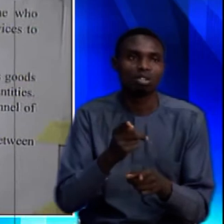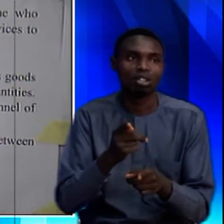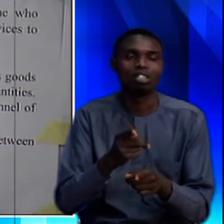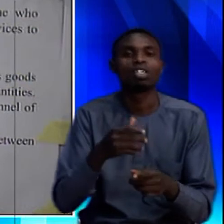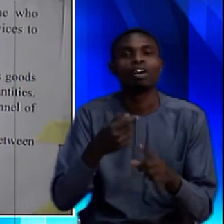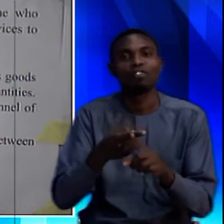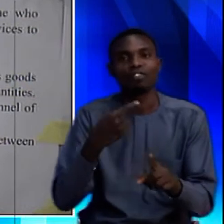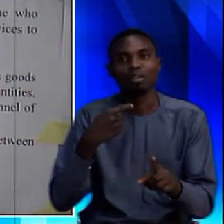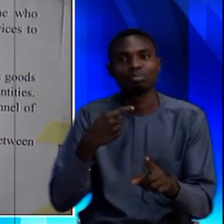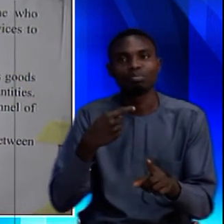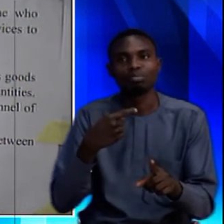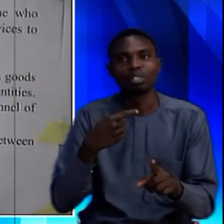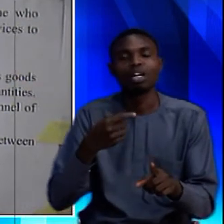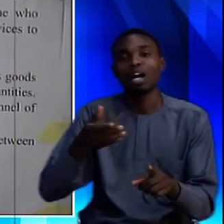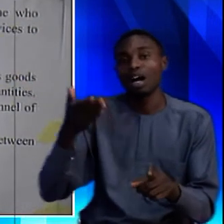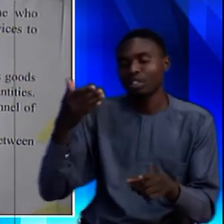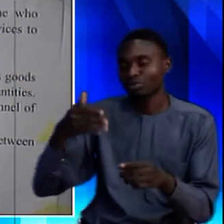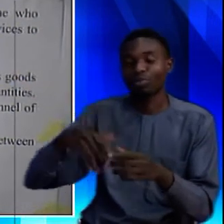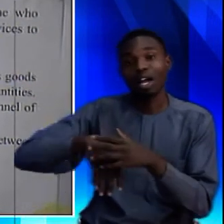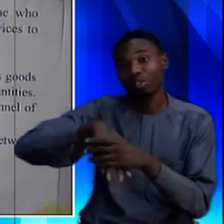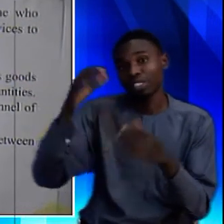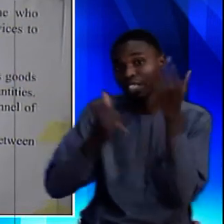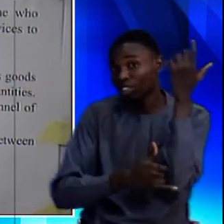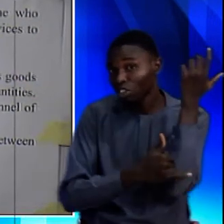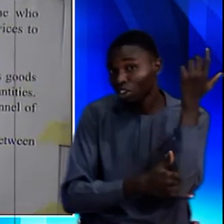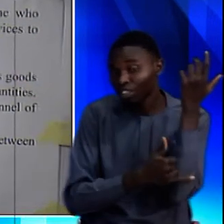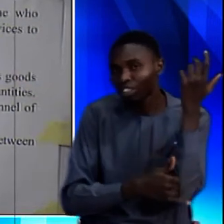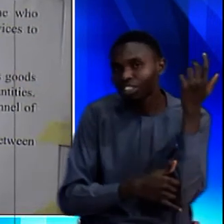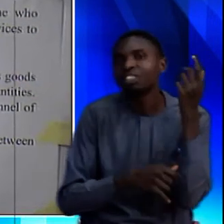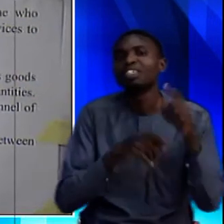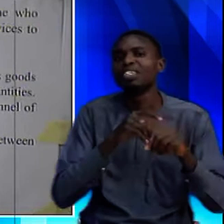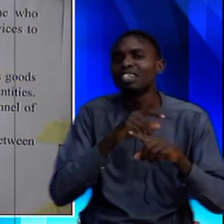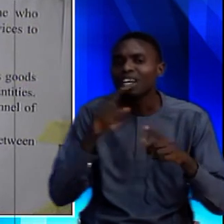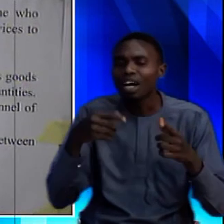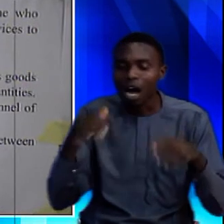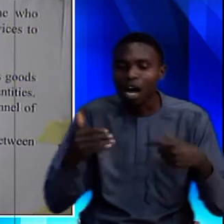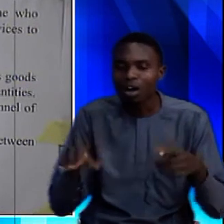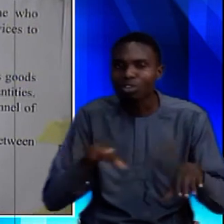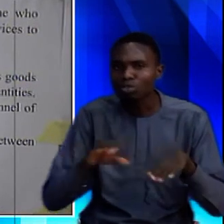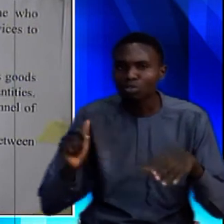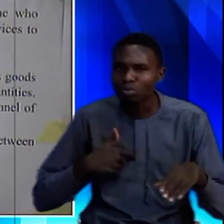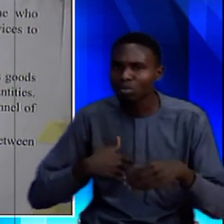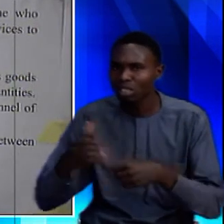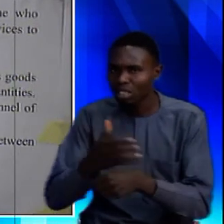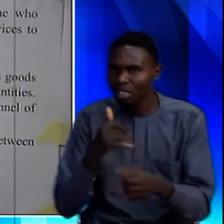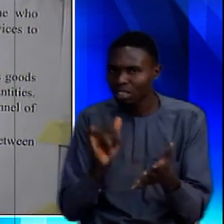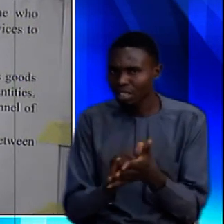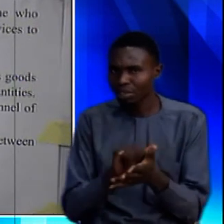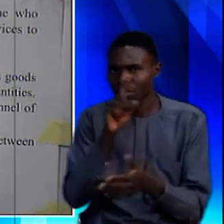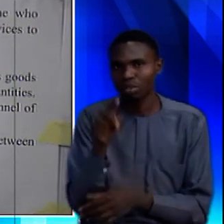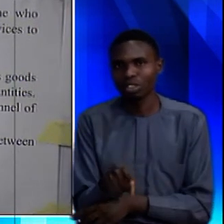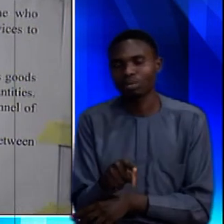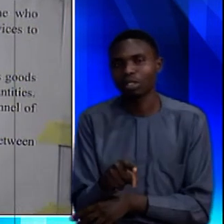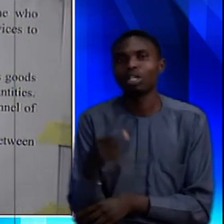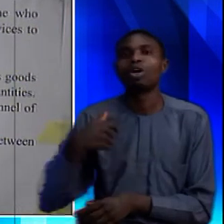has the money. When he has the money, he now use the money to buy those products. When he buys those products, he now bring them to the retailer, and the retailer will now